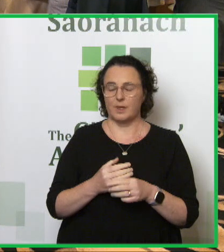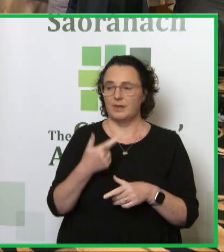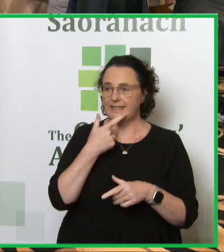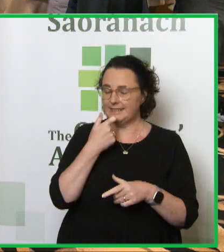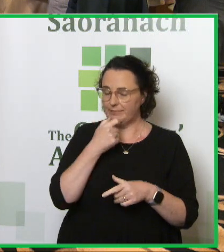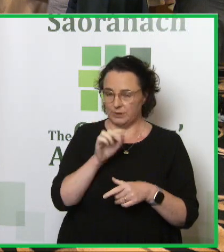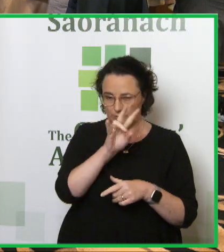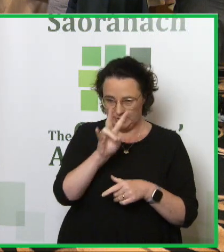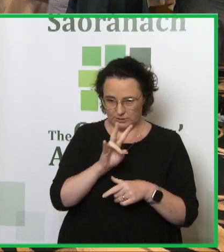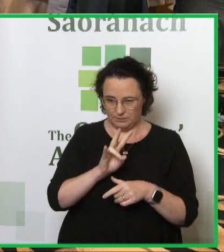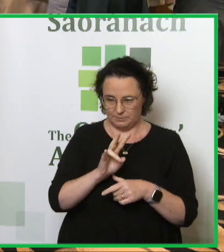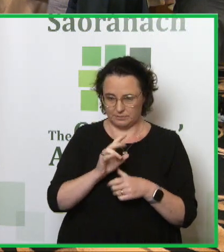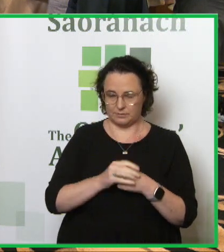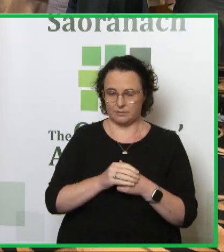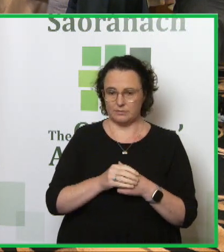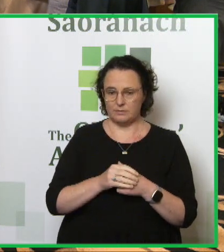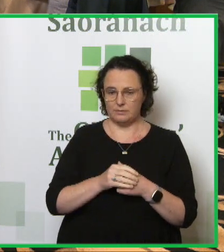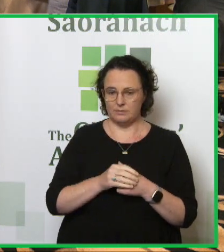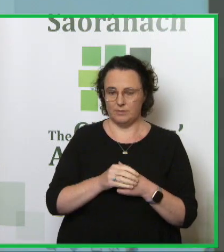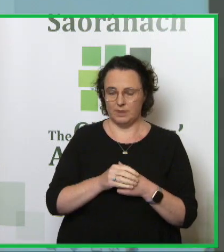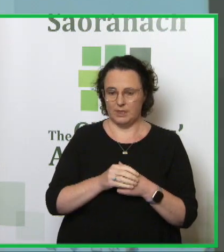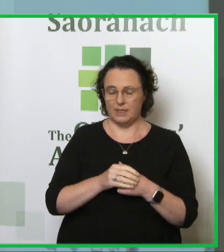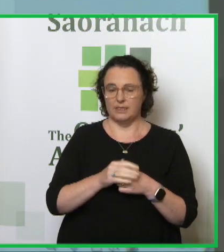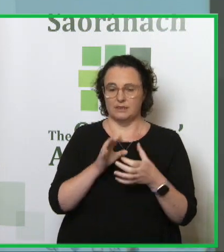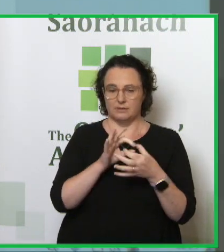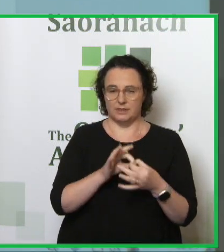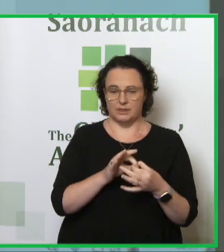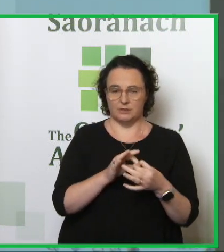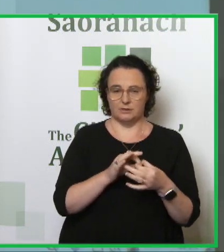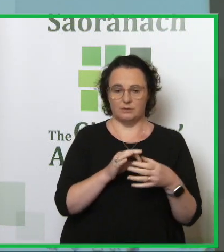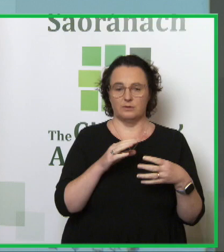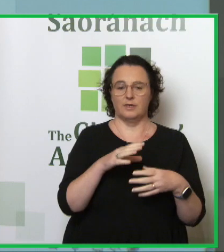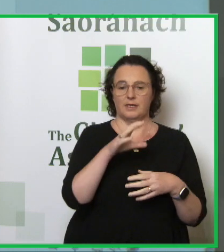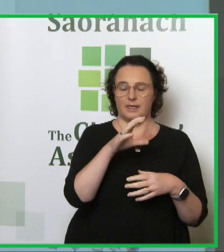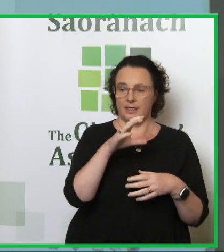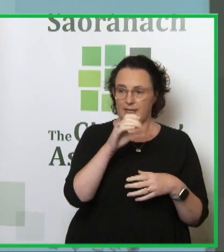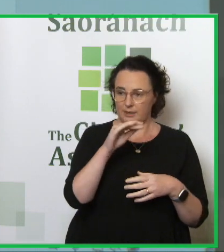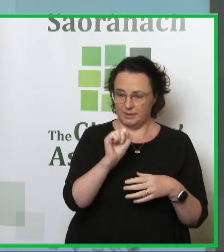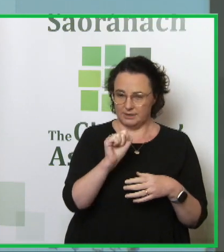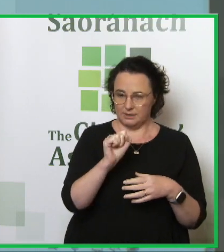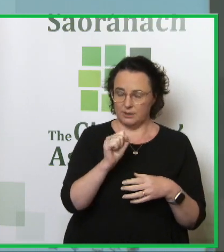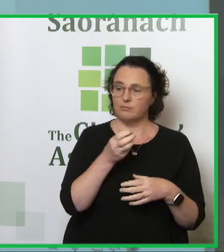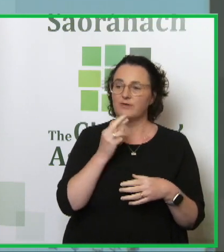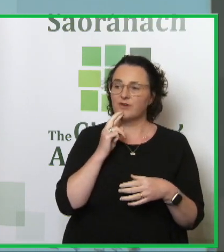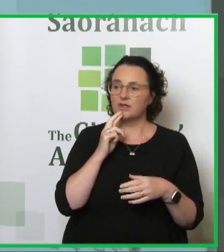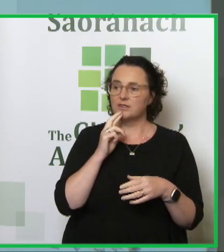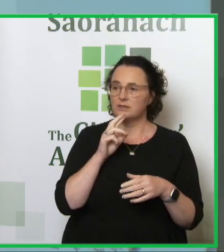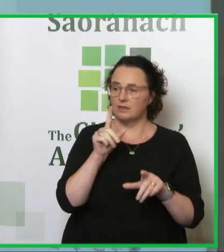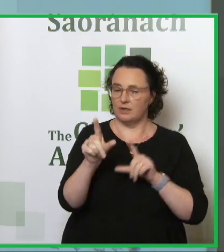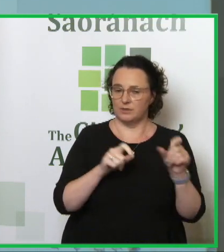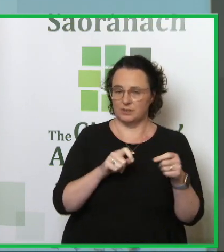question, which is to ask you, in relation to cannabis, rank your preferred options in order of